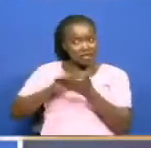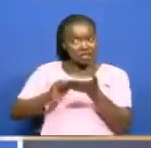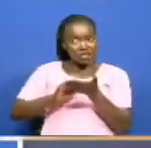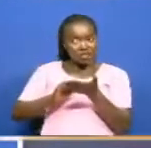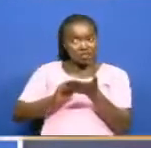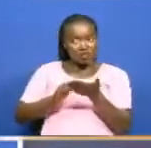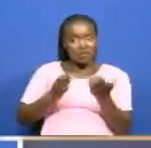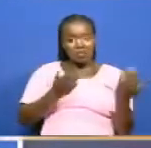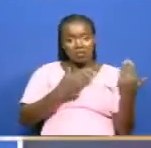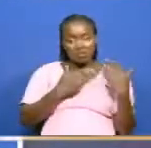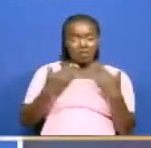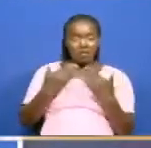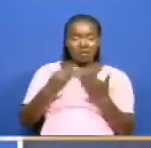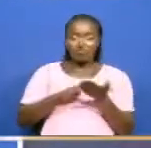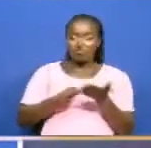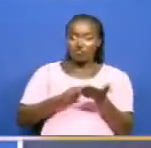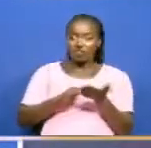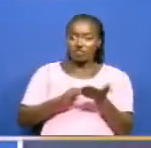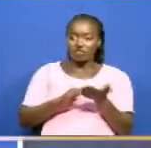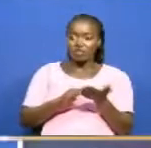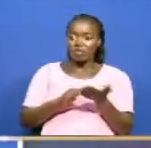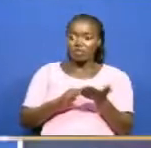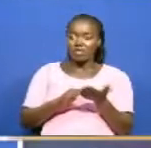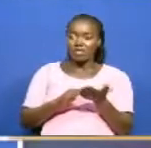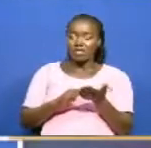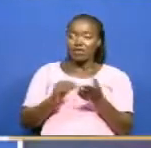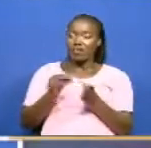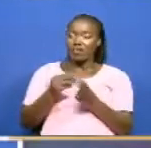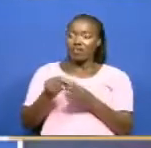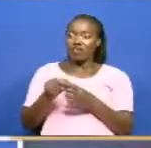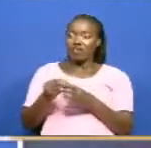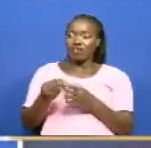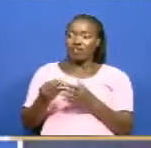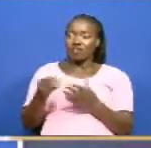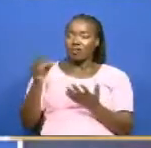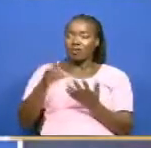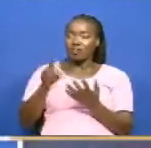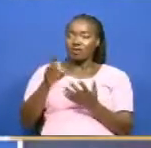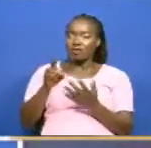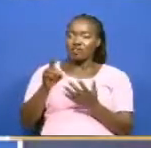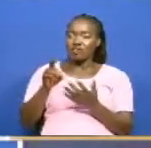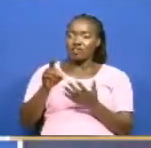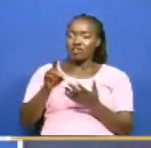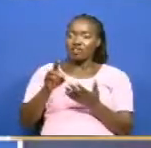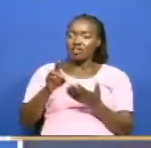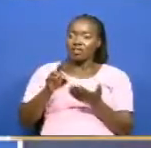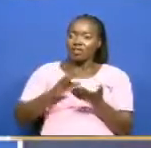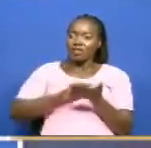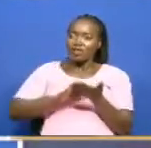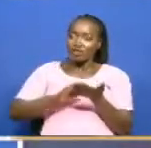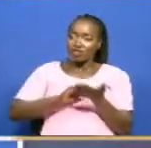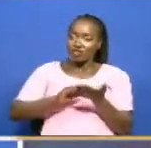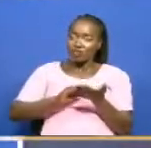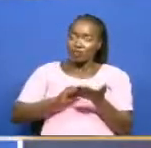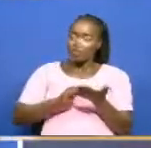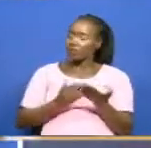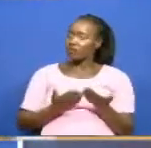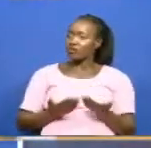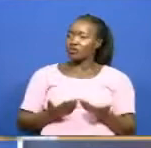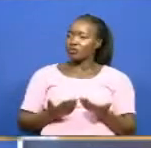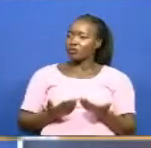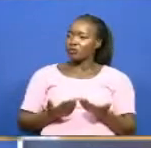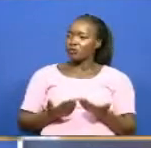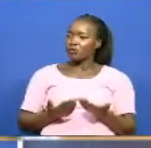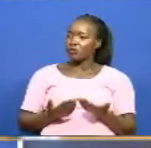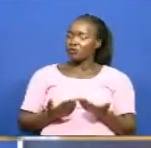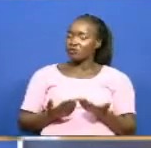gel. And maybe if that is too much for you, you can opt to go for a bar of soup, which according to